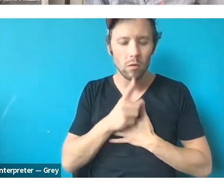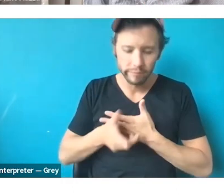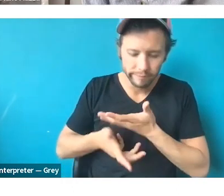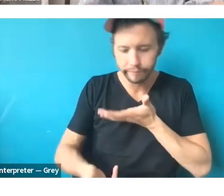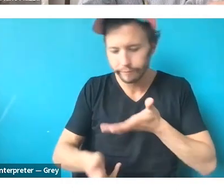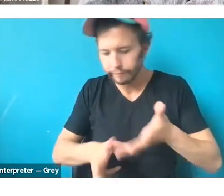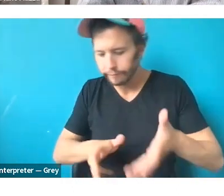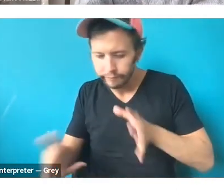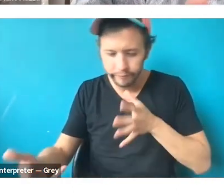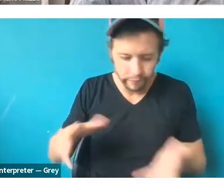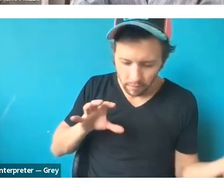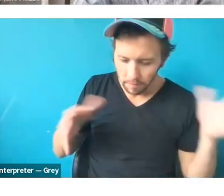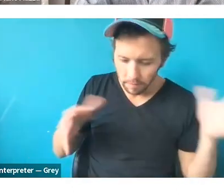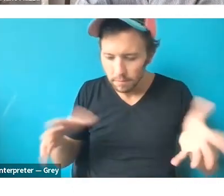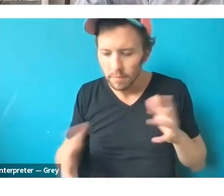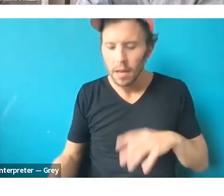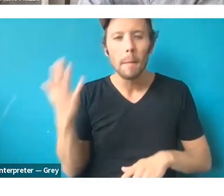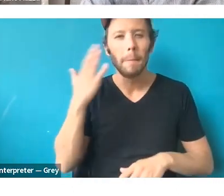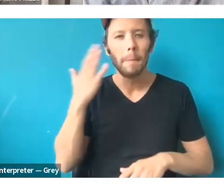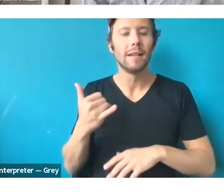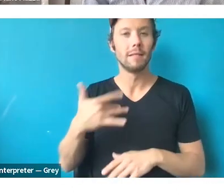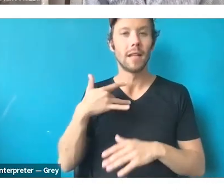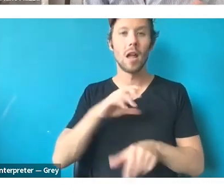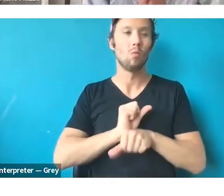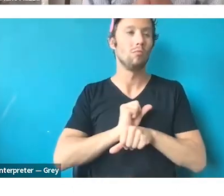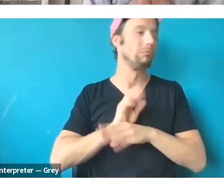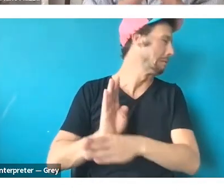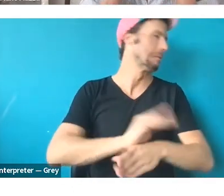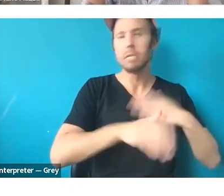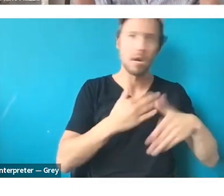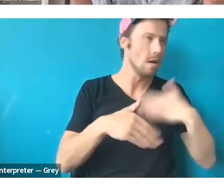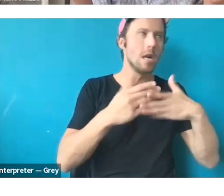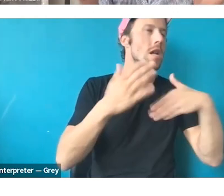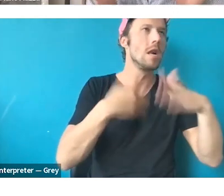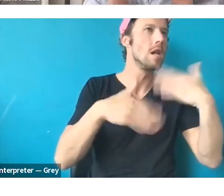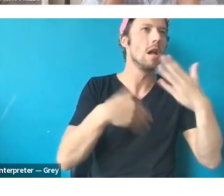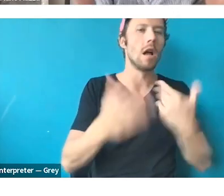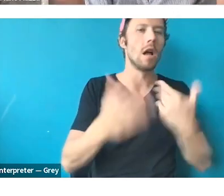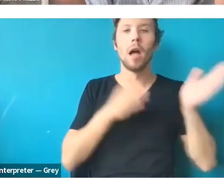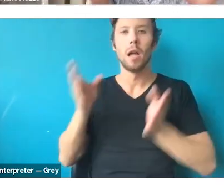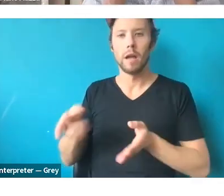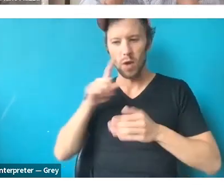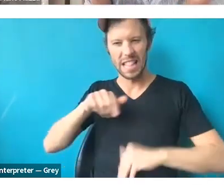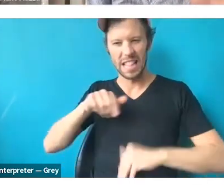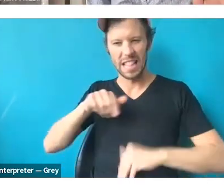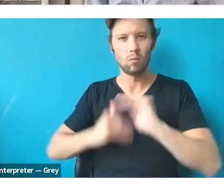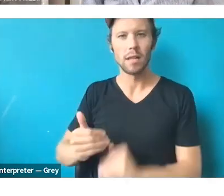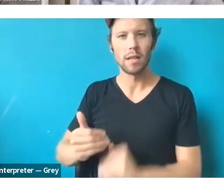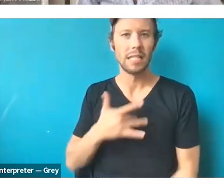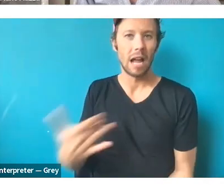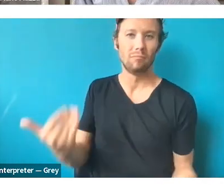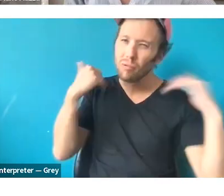right? So it's like to break all of these apart and to hydrate them took me 2 days, but it was 2 days of joy, just like pure